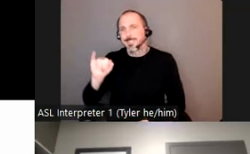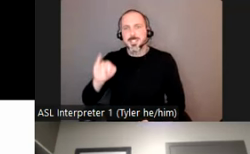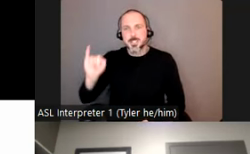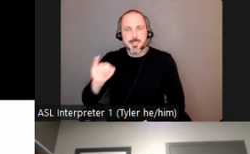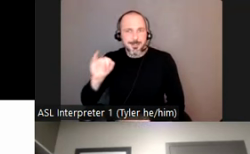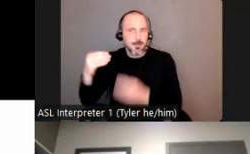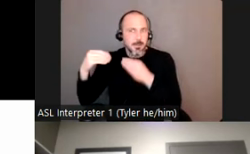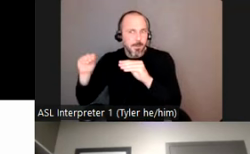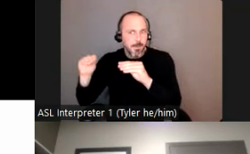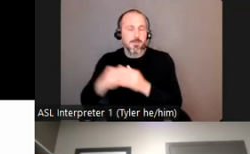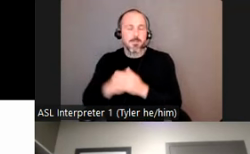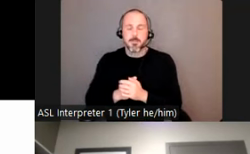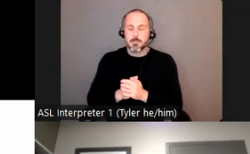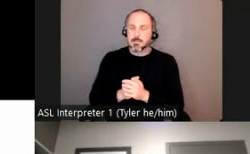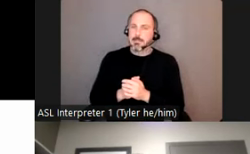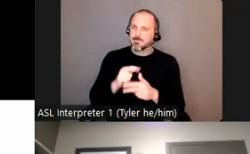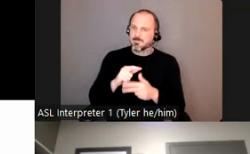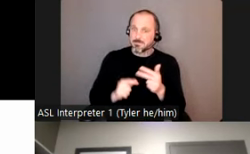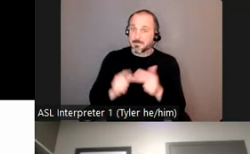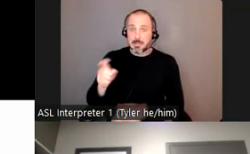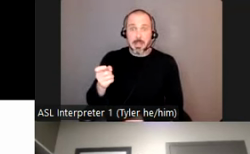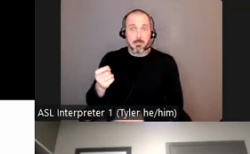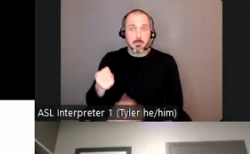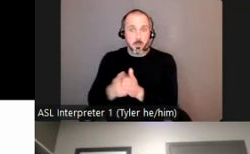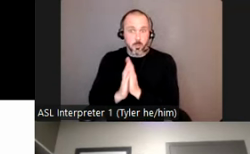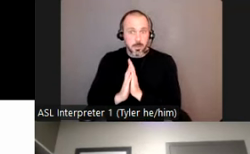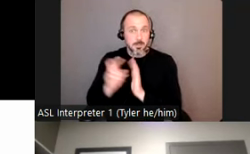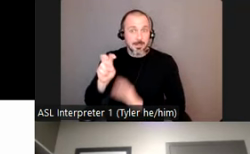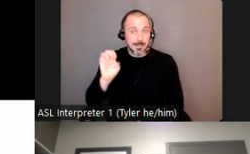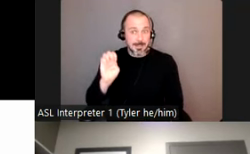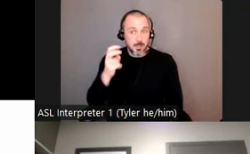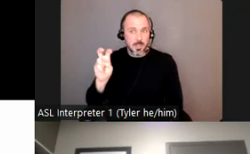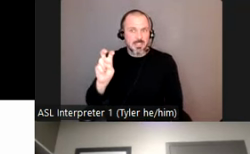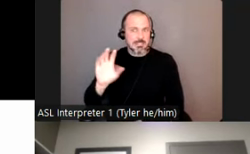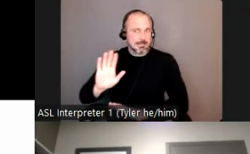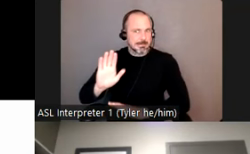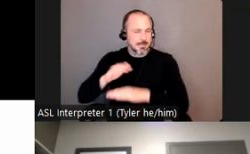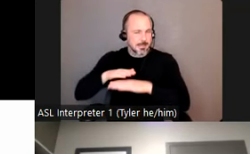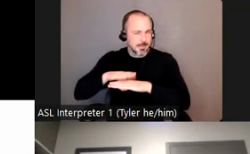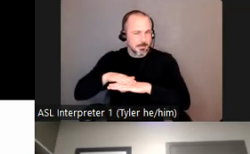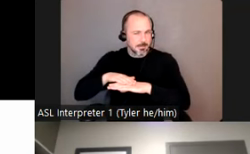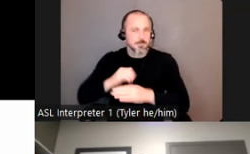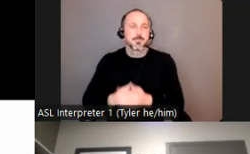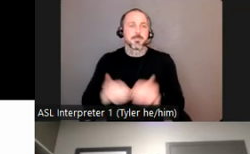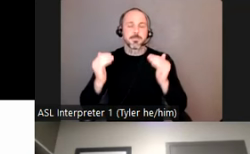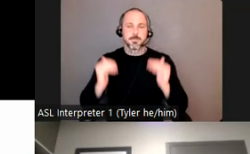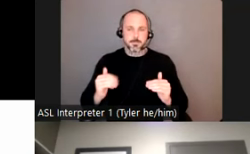asking for e-transfers. And then direct deposits has to do with the business email compromise. Next slide.